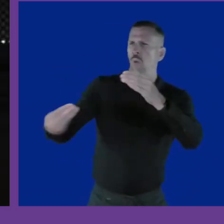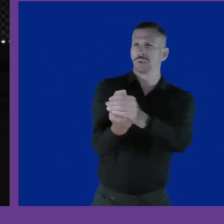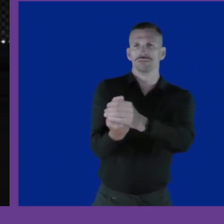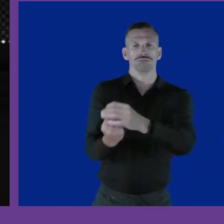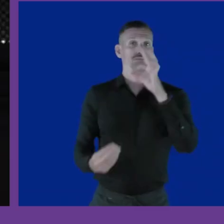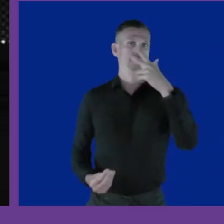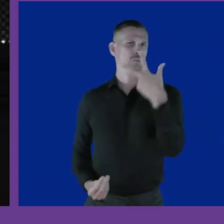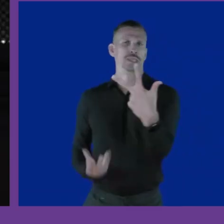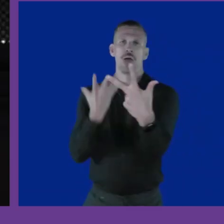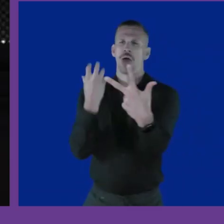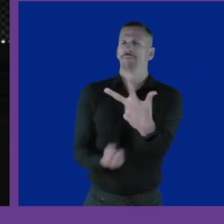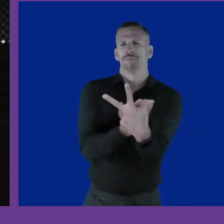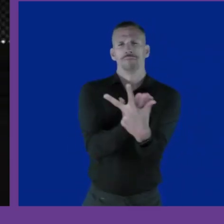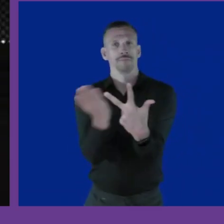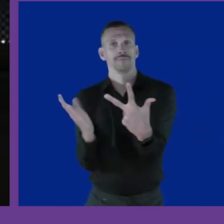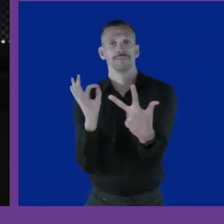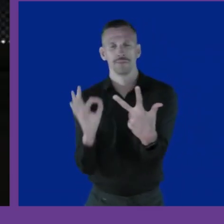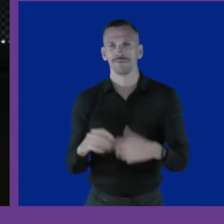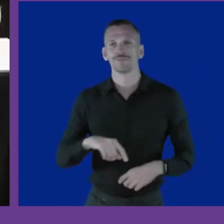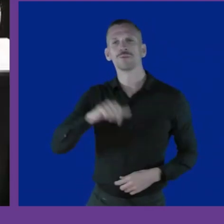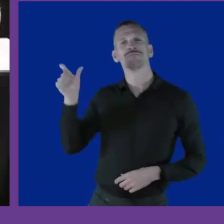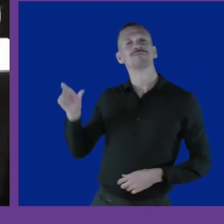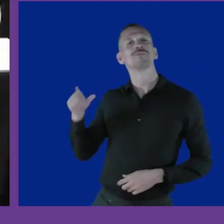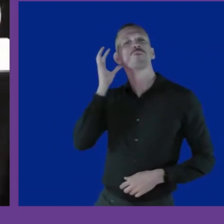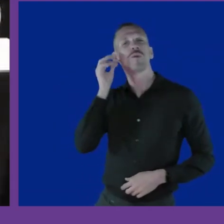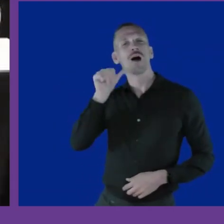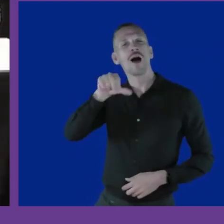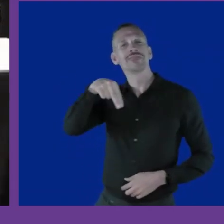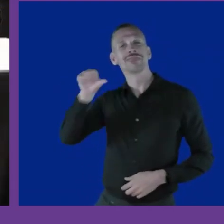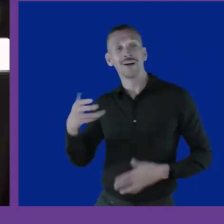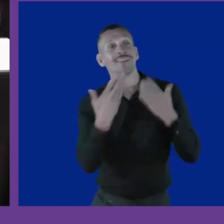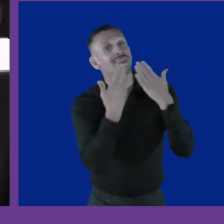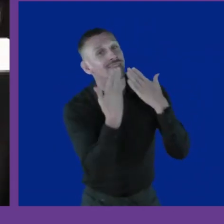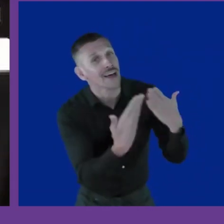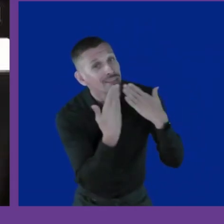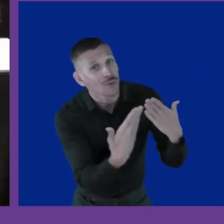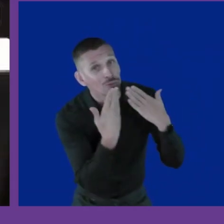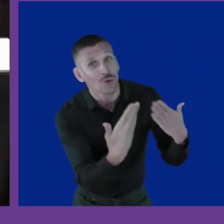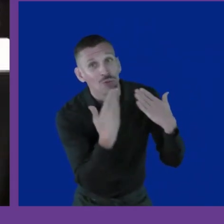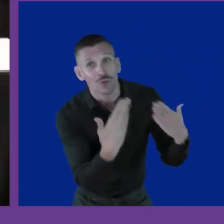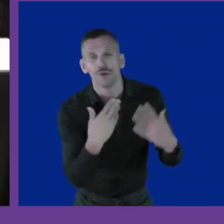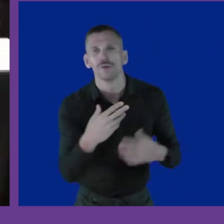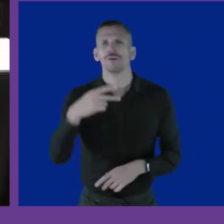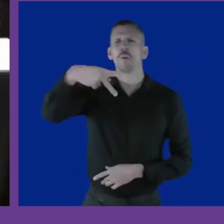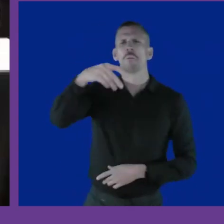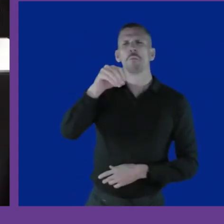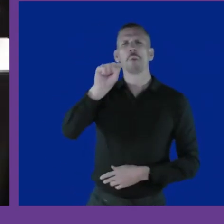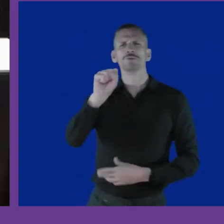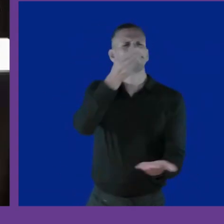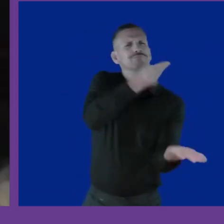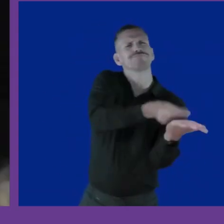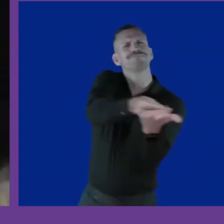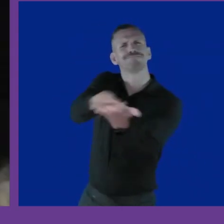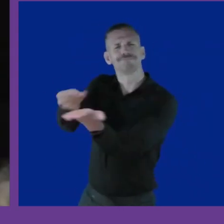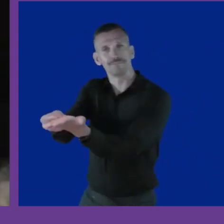everything. Okay, thank you. Perhaps one question back on the payment terminals, because that was a topic which